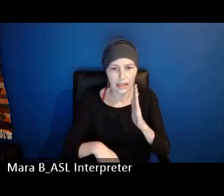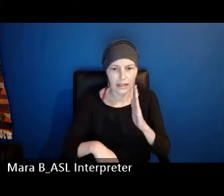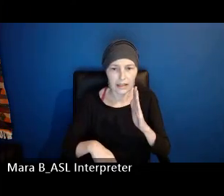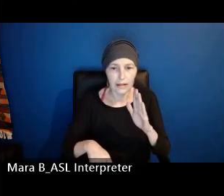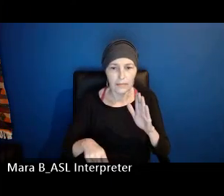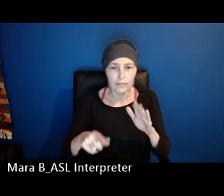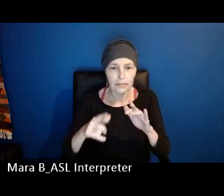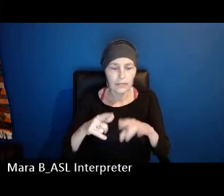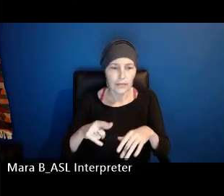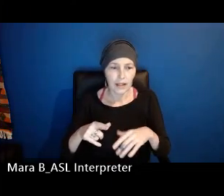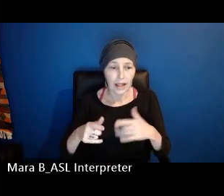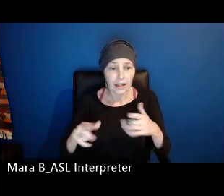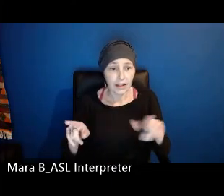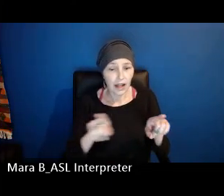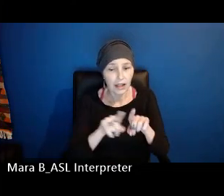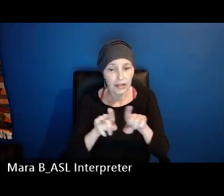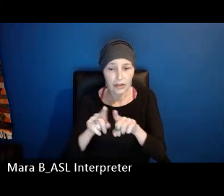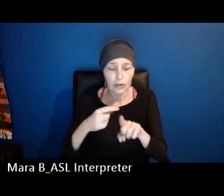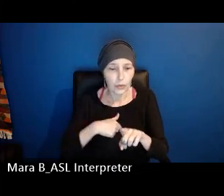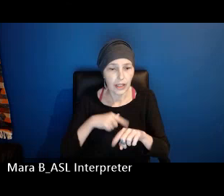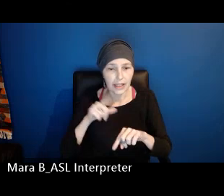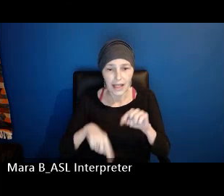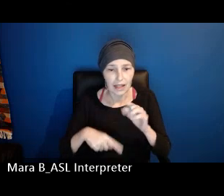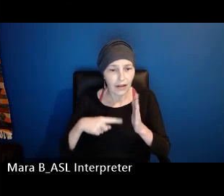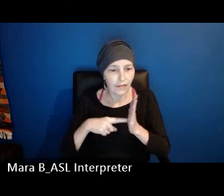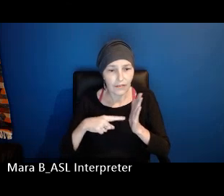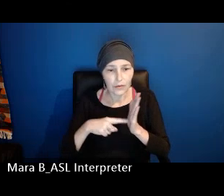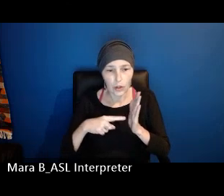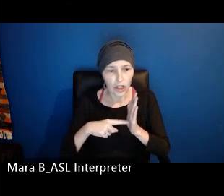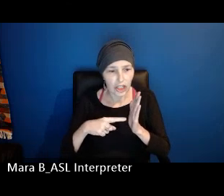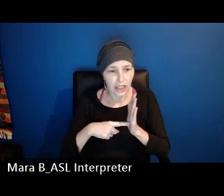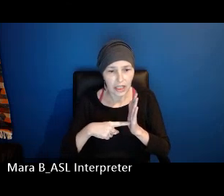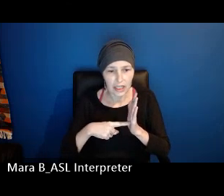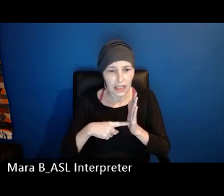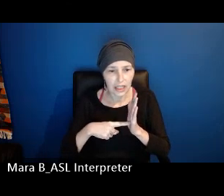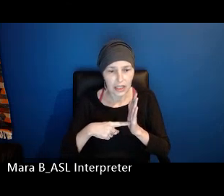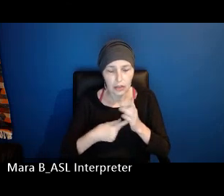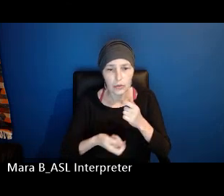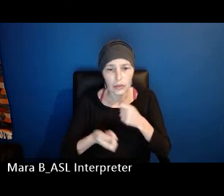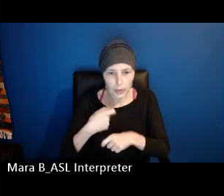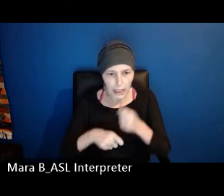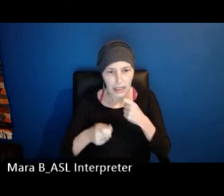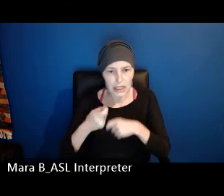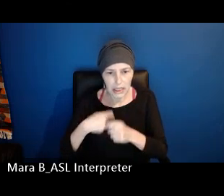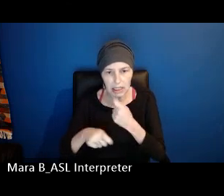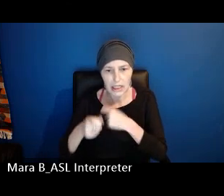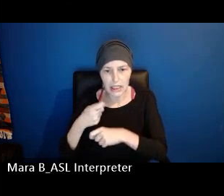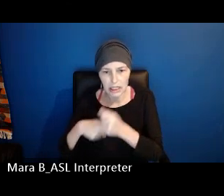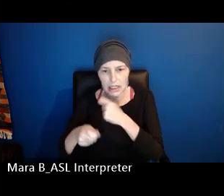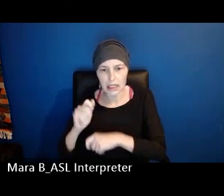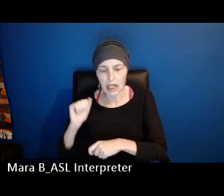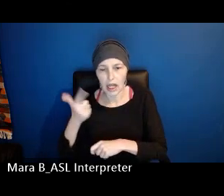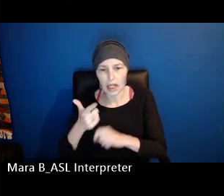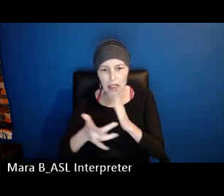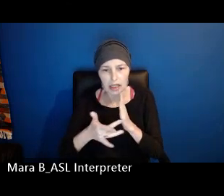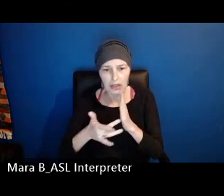you know, we just cannot afford to replace all of our appliances as a